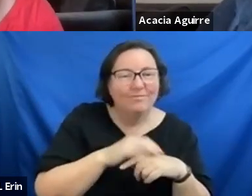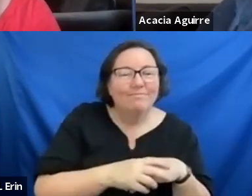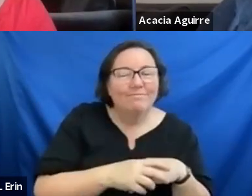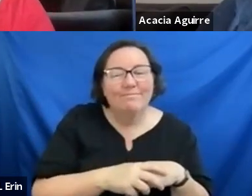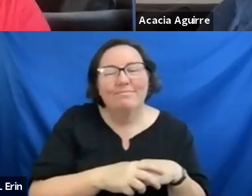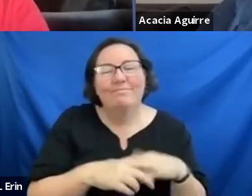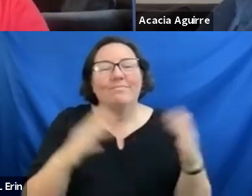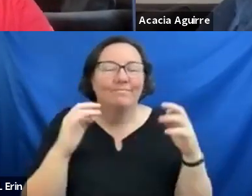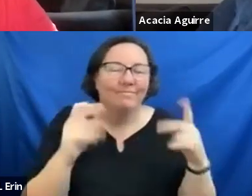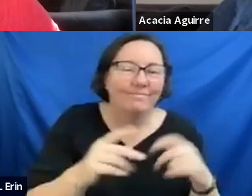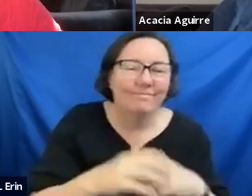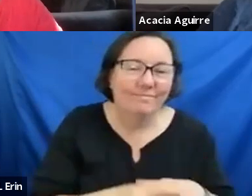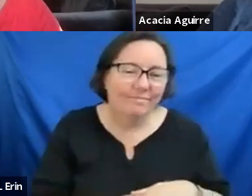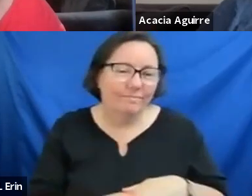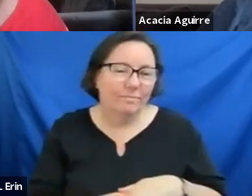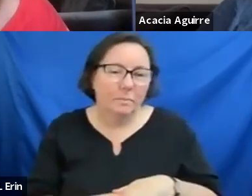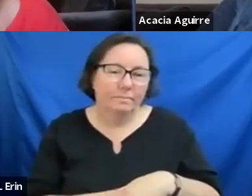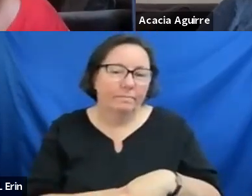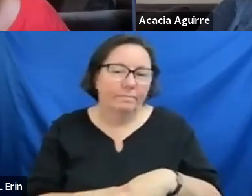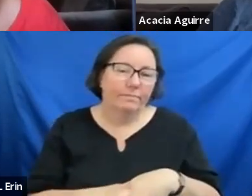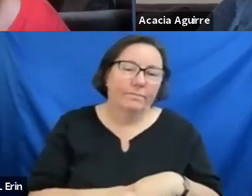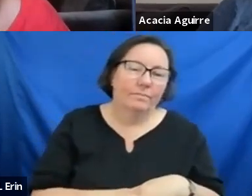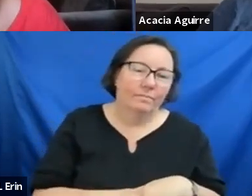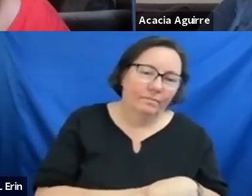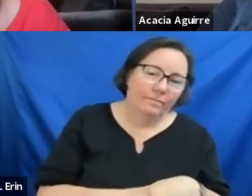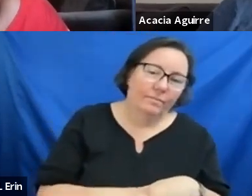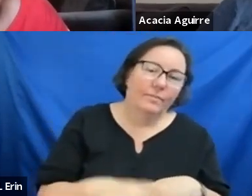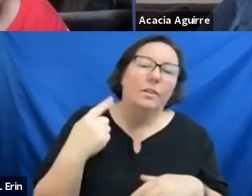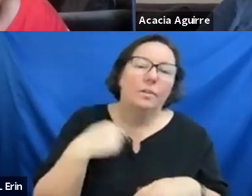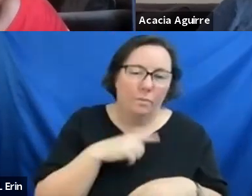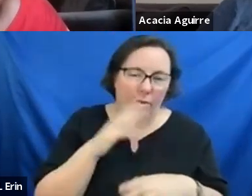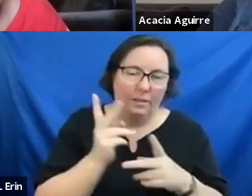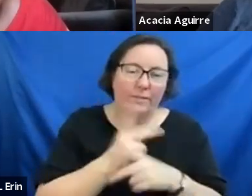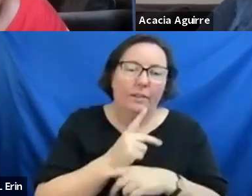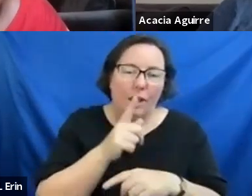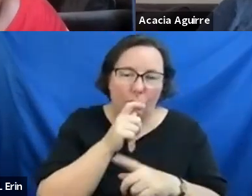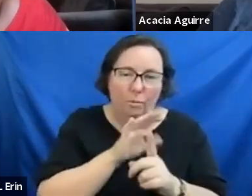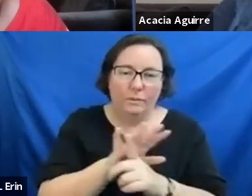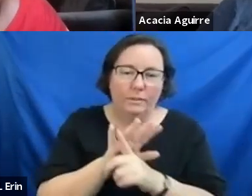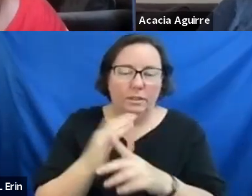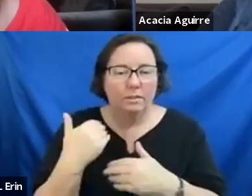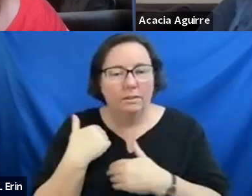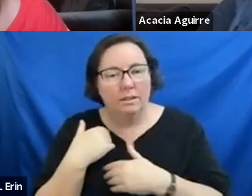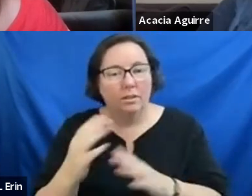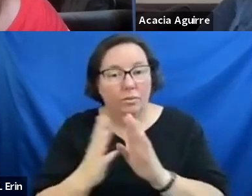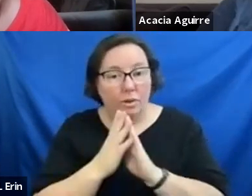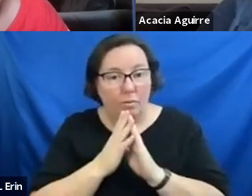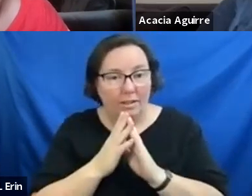Okay. All right. Well, we'll figure out whose request it is